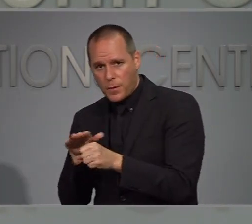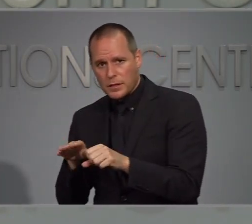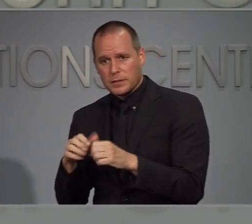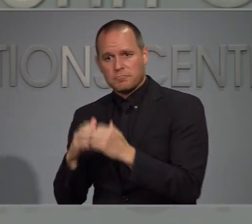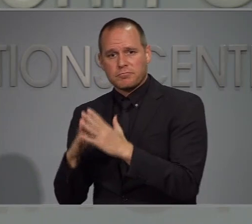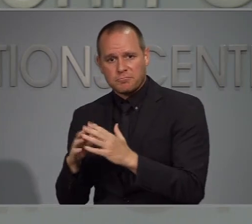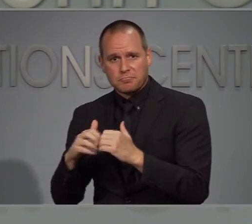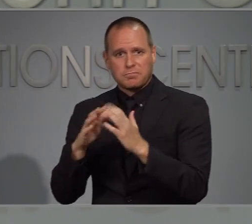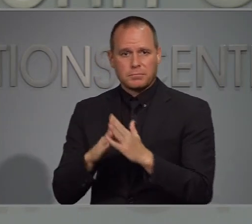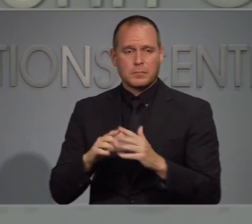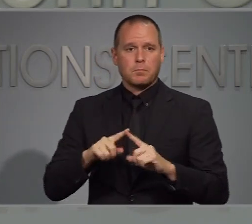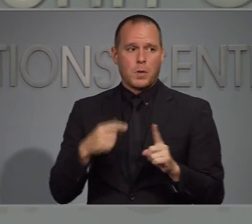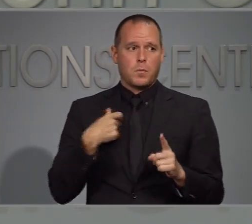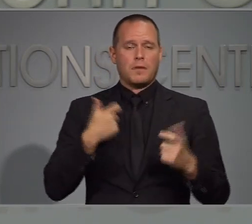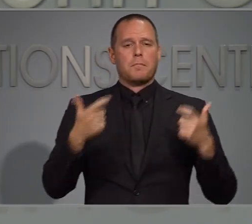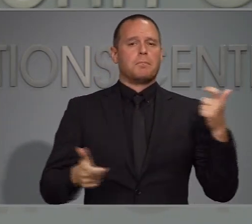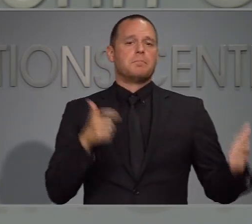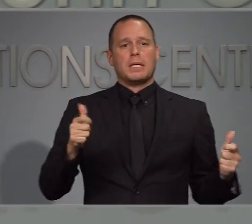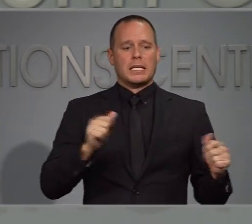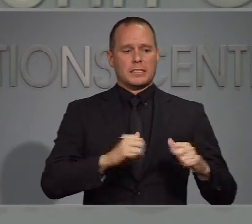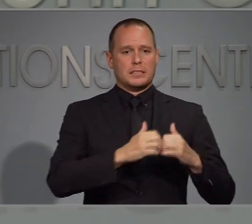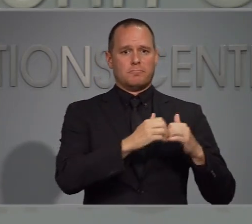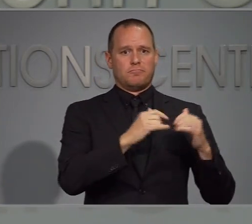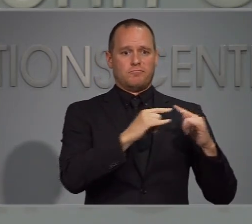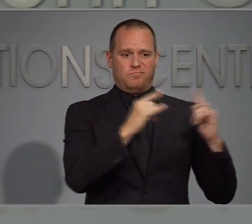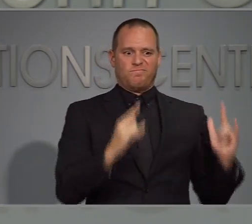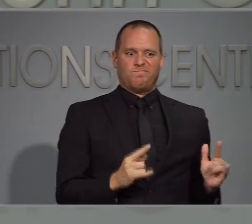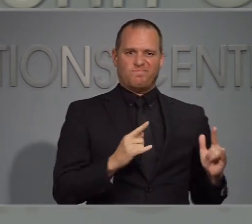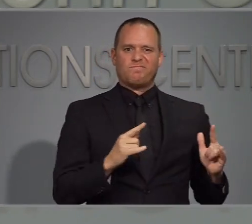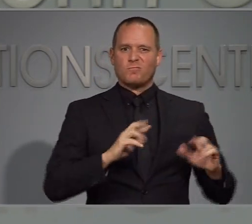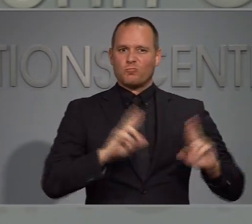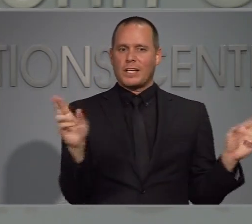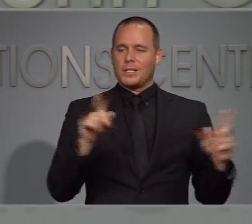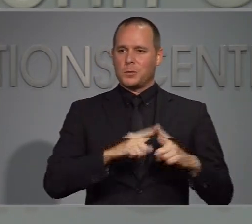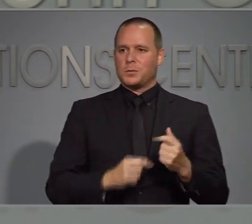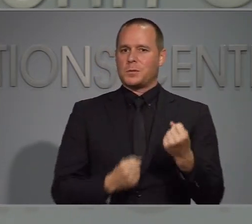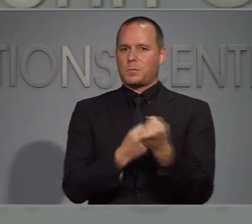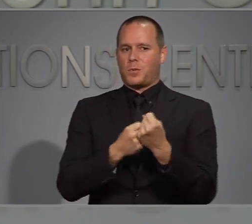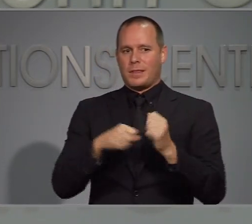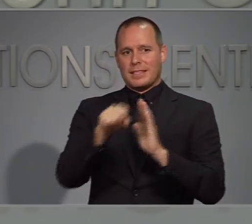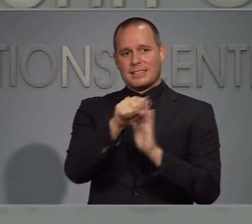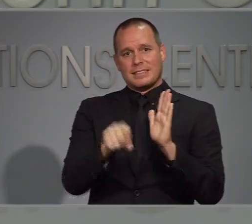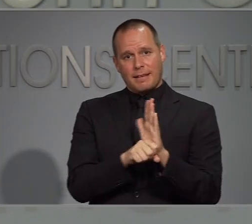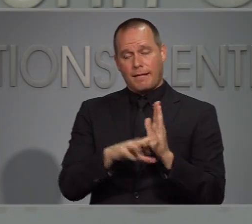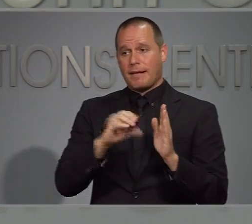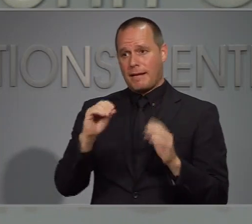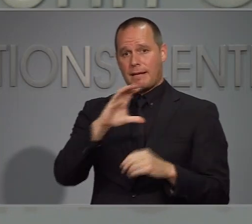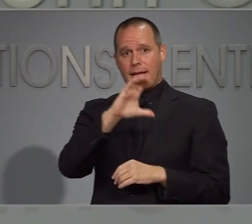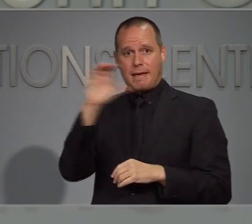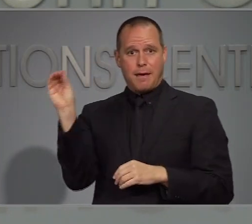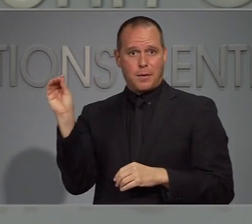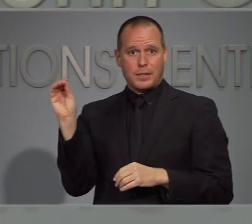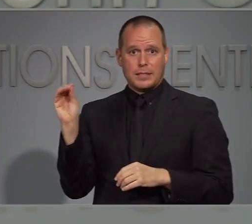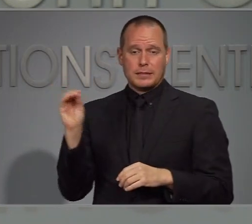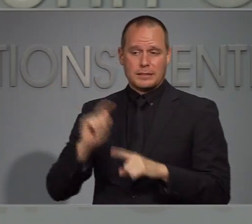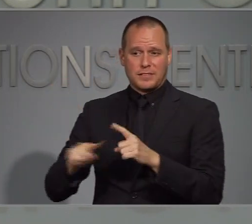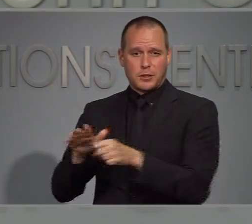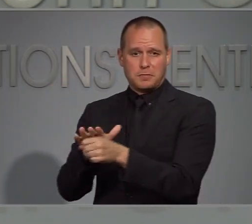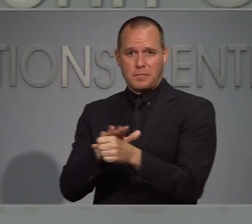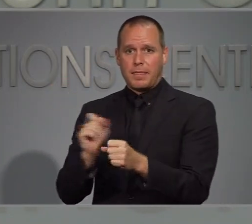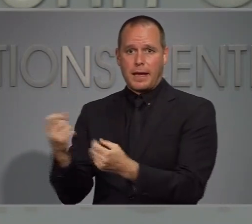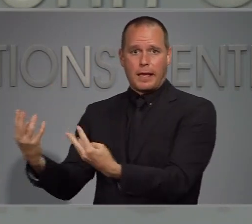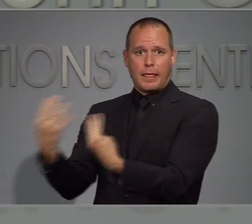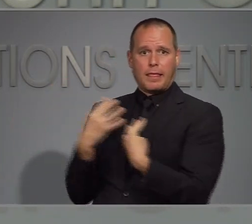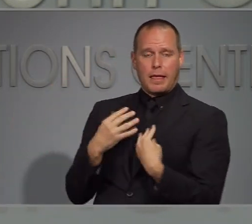large shelters to support the state and the counties as they came into our shelters. Right